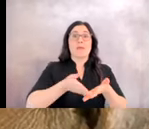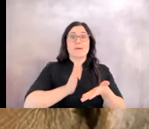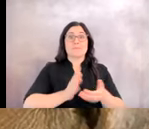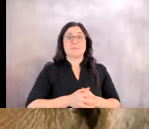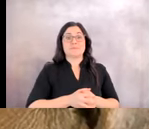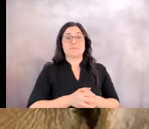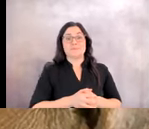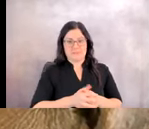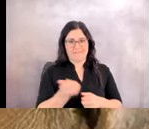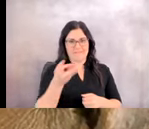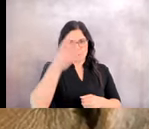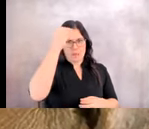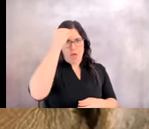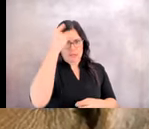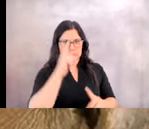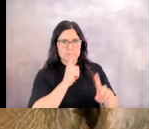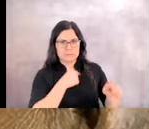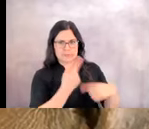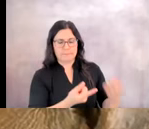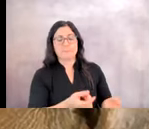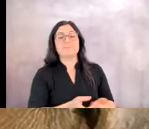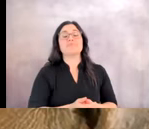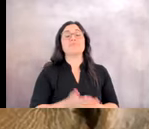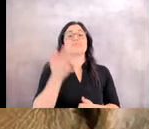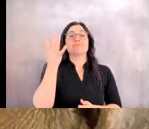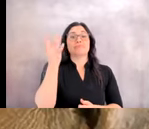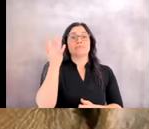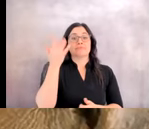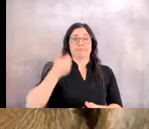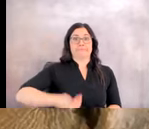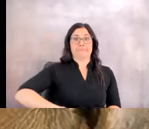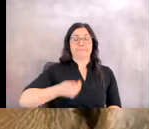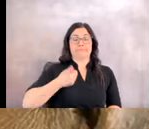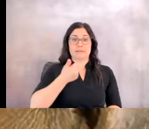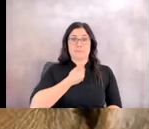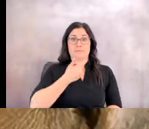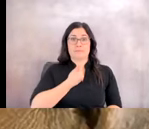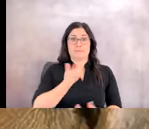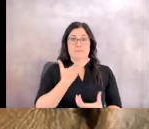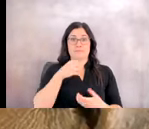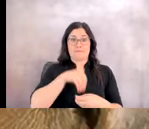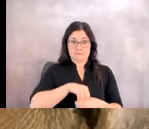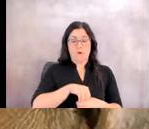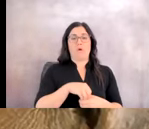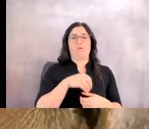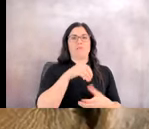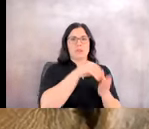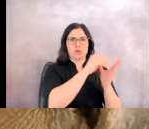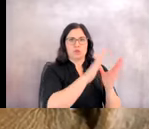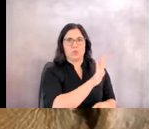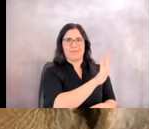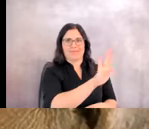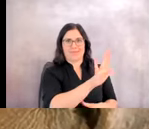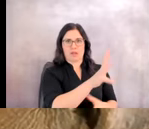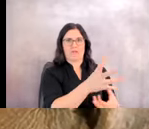So I have a few thoughts about this one, especially being a person who's been involved in student engagement since their